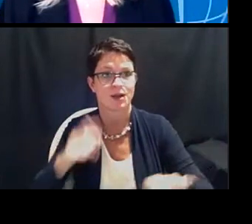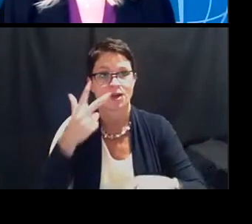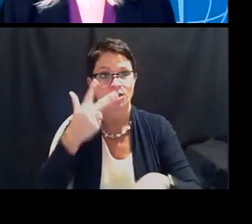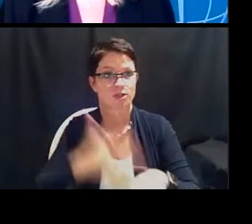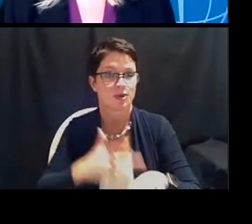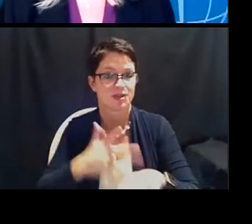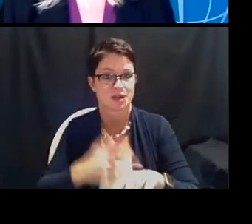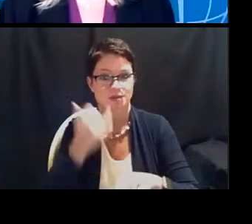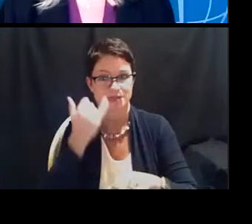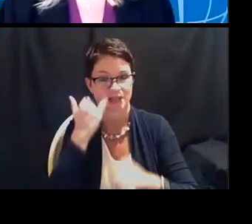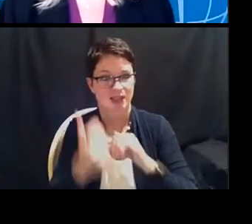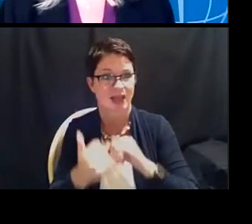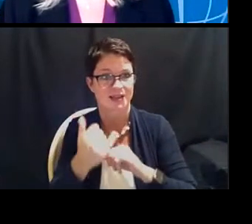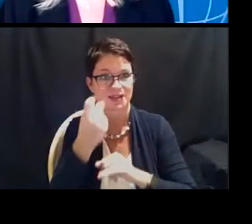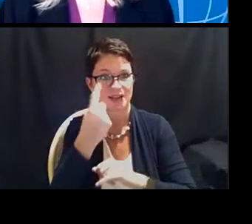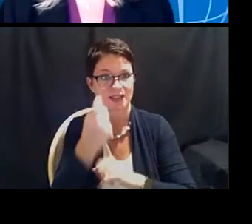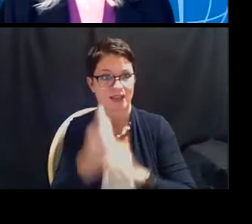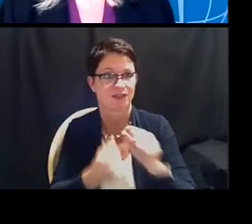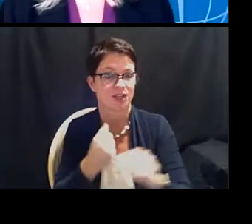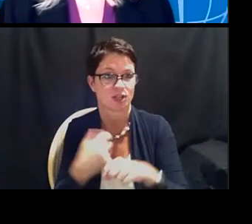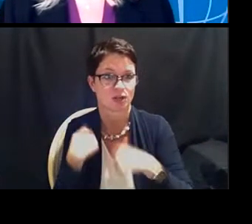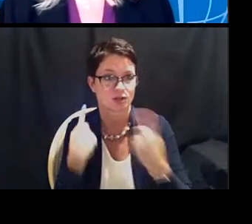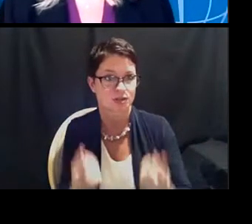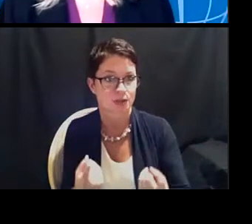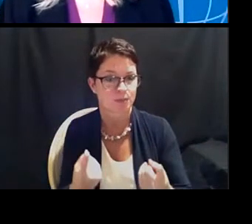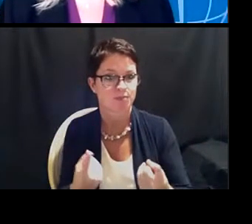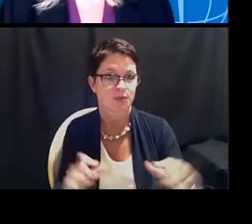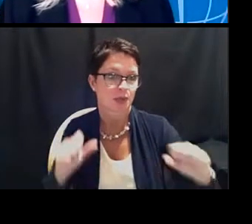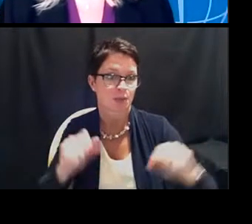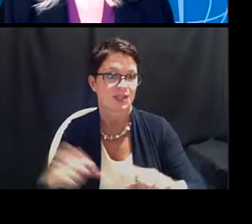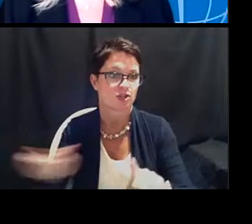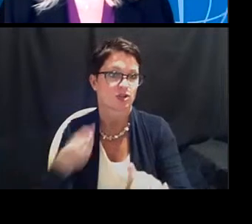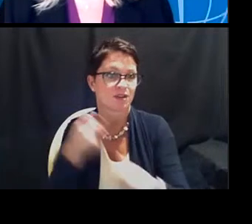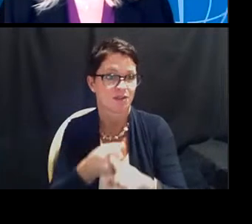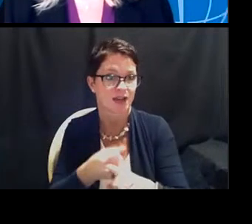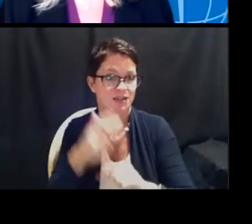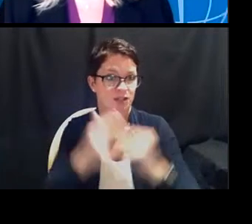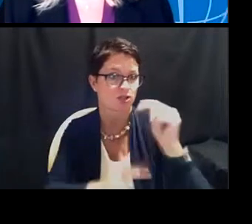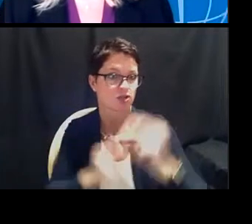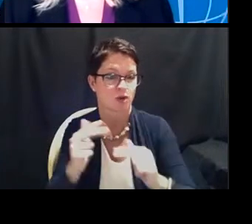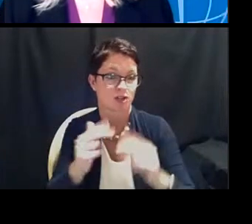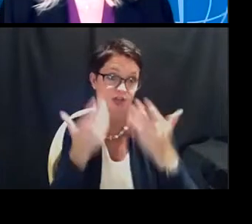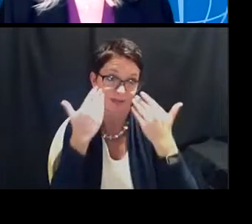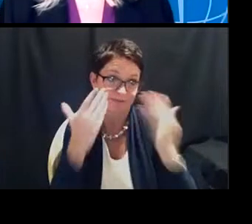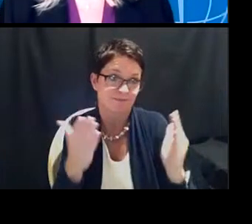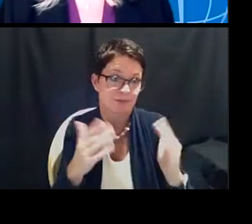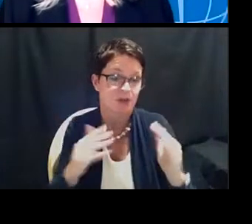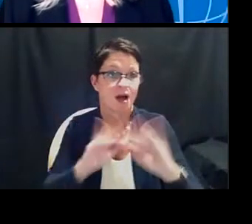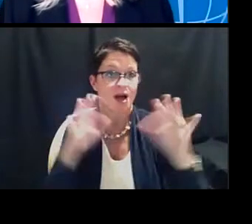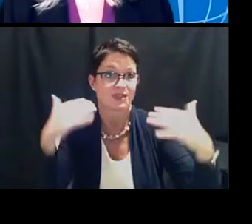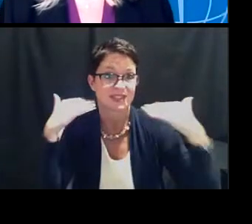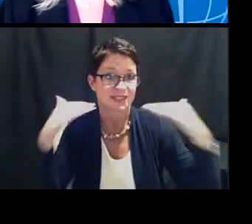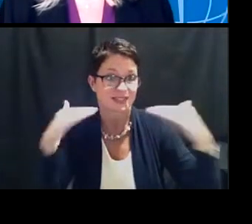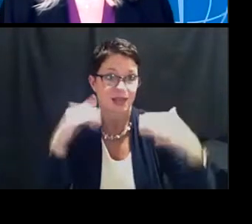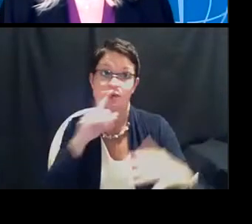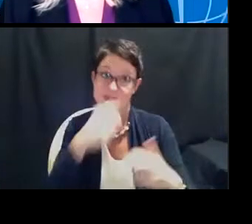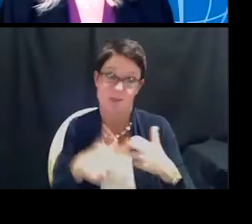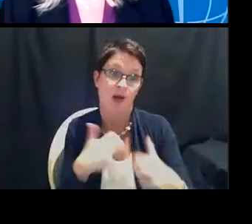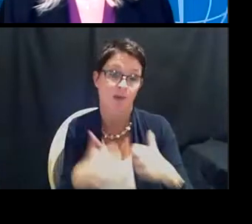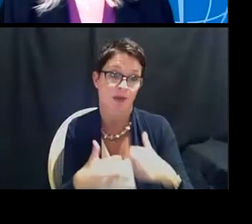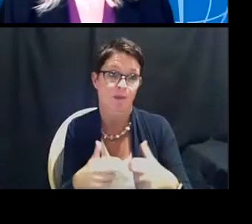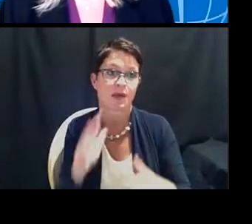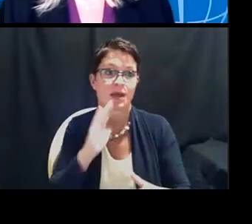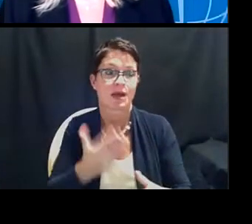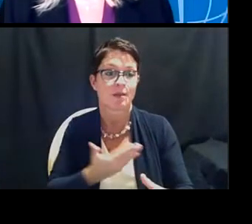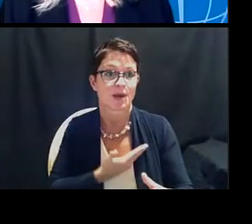in the last 11 years. We don't know the potential effects that this construction has on it. Obviously, the sound is an issue. You know, my daughter